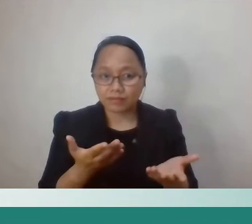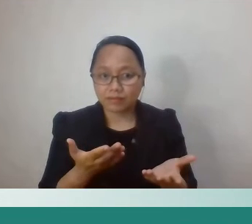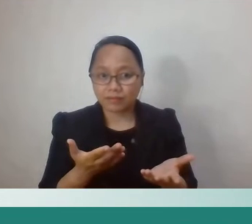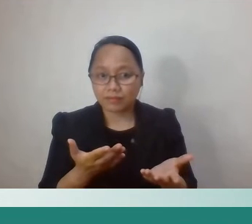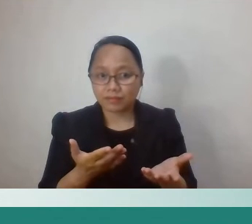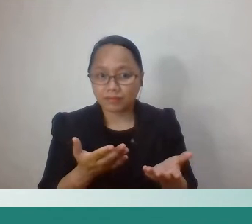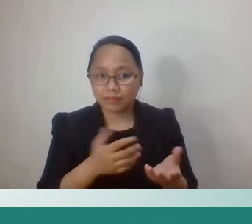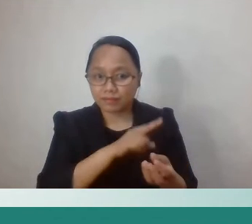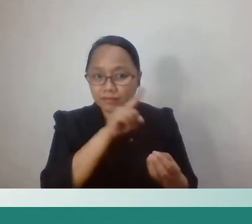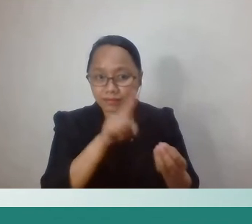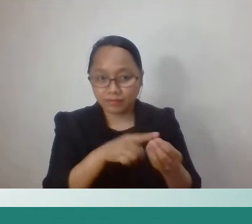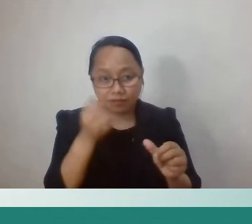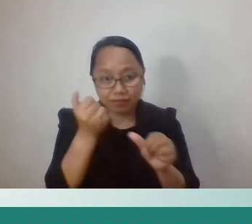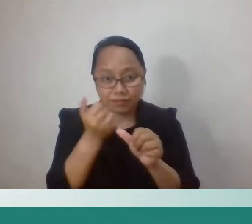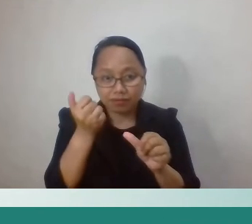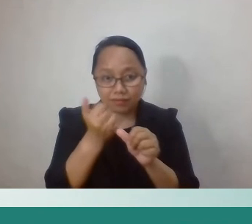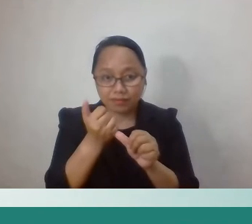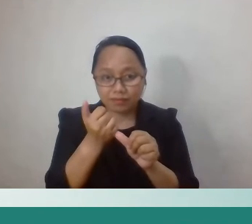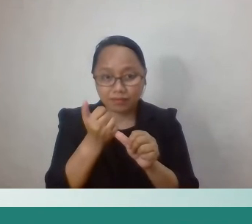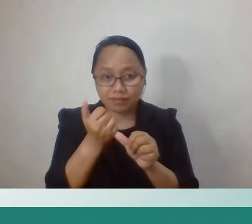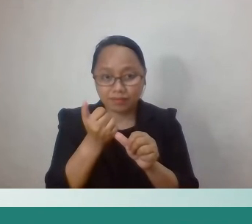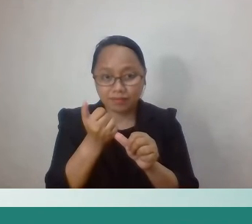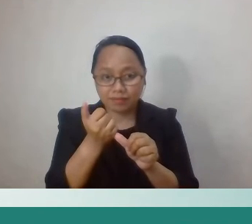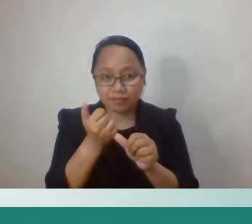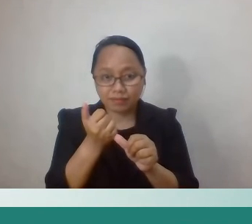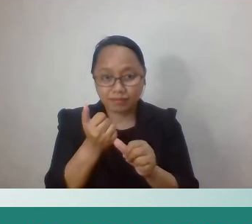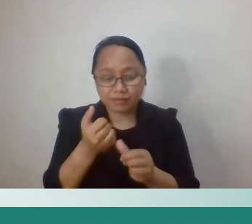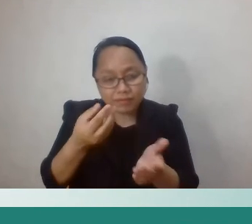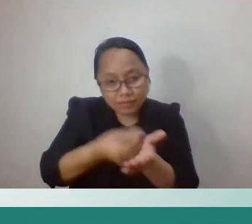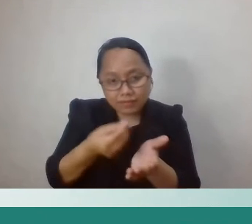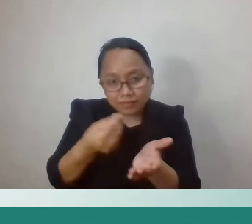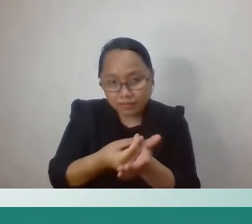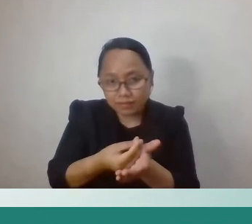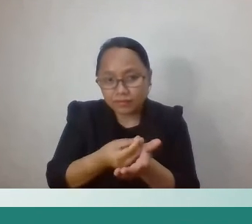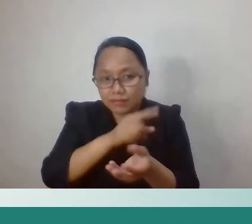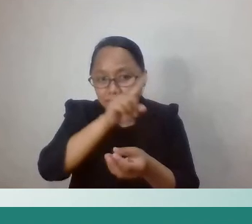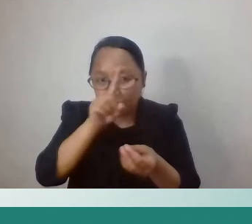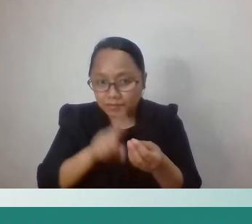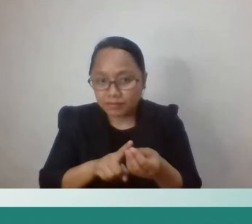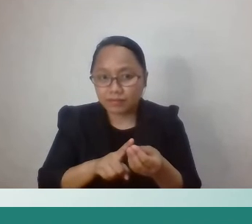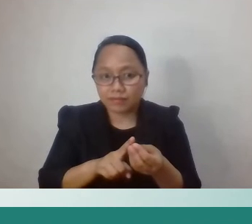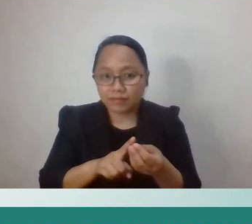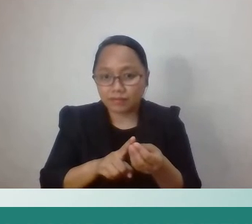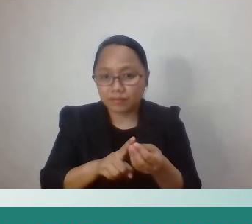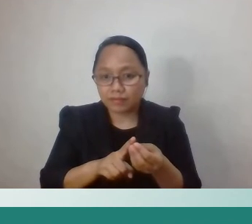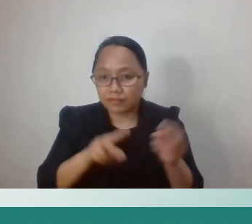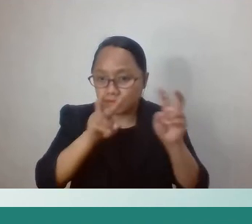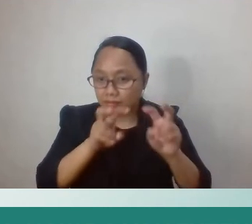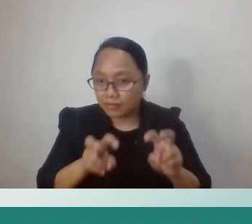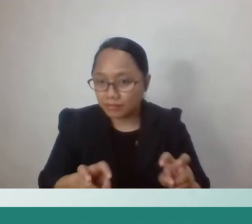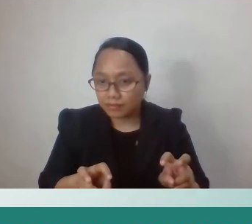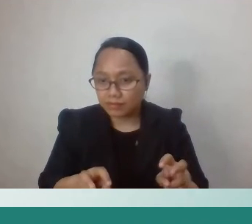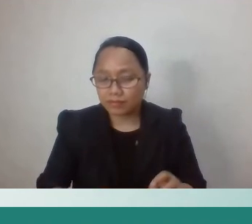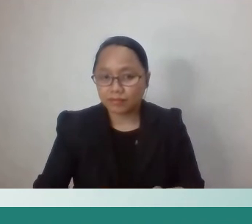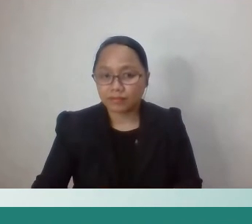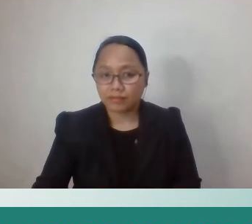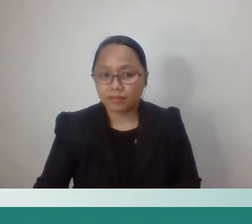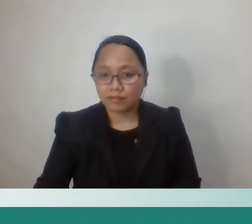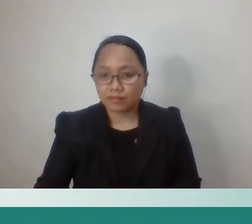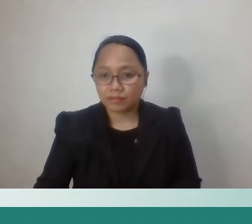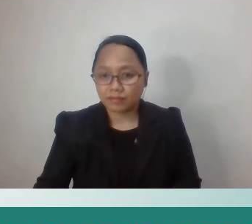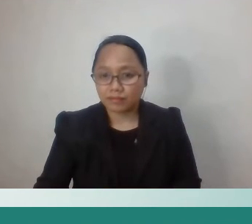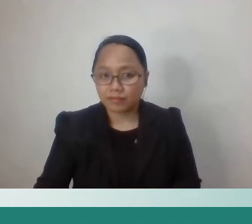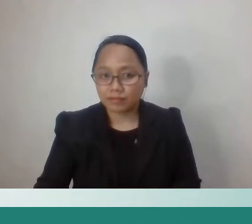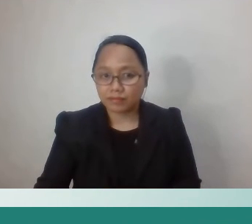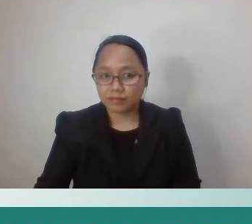whichever culture it is, there is this issue of stigma. I think something that we are trying to deal with